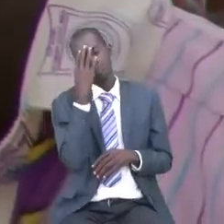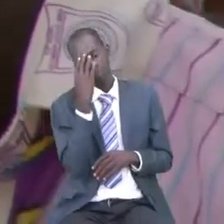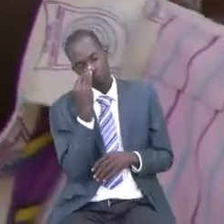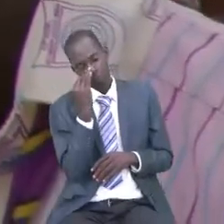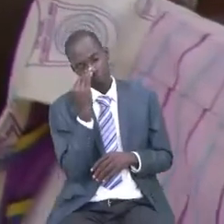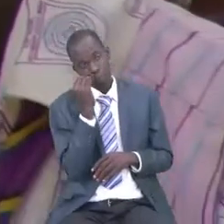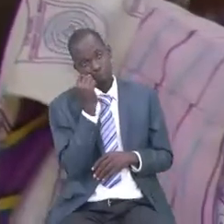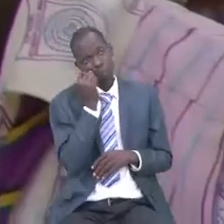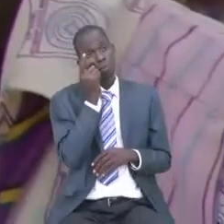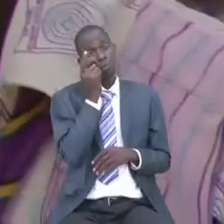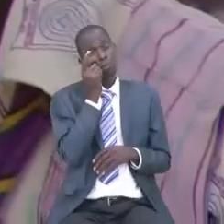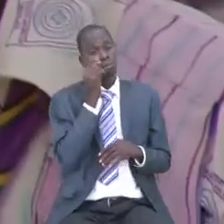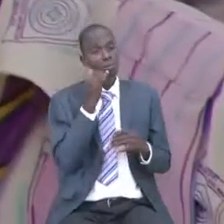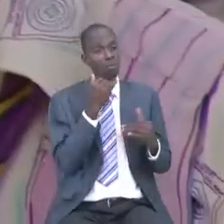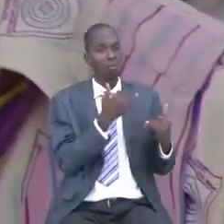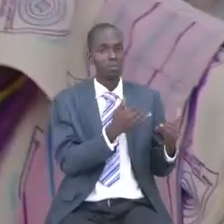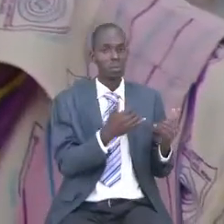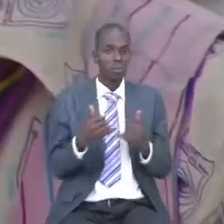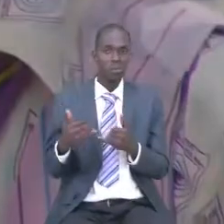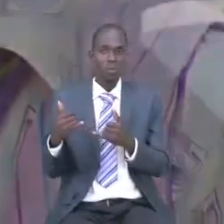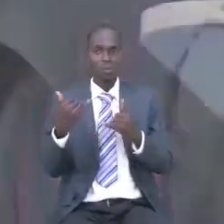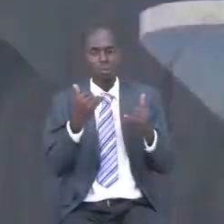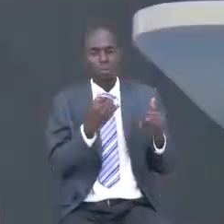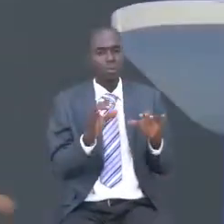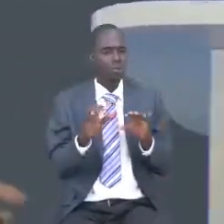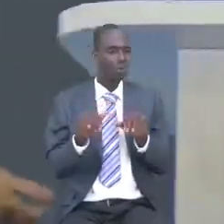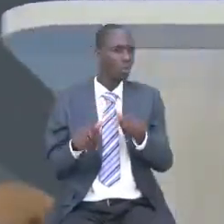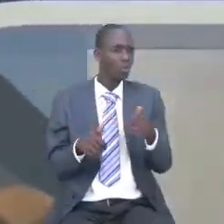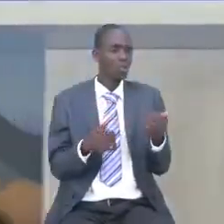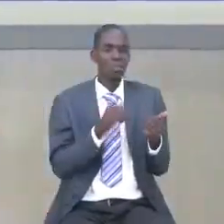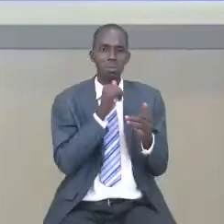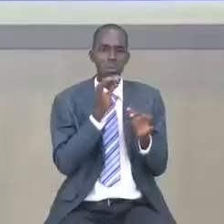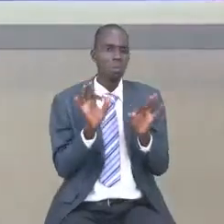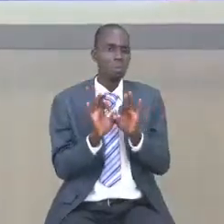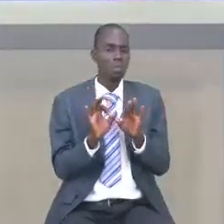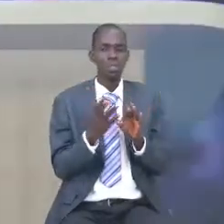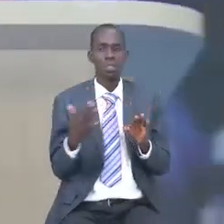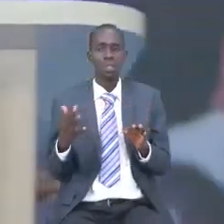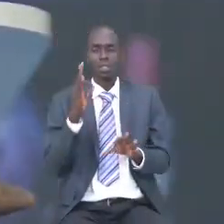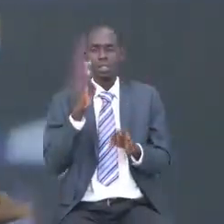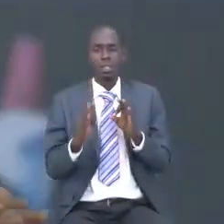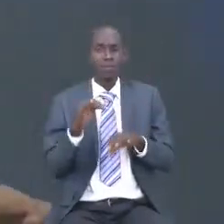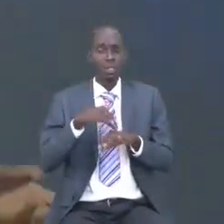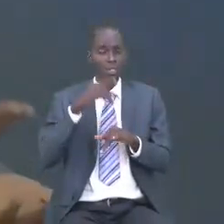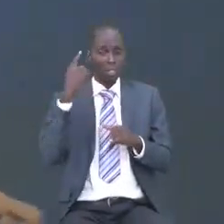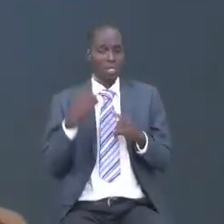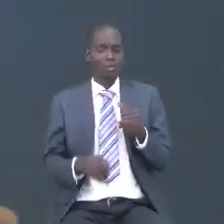up, play and do other things. And when you ask yourself,